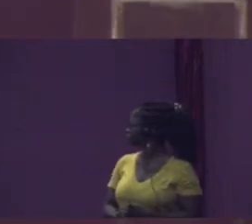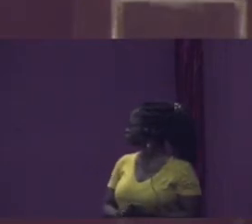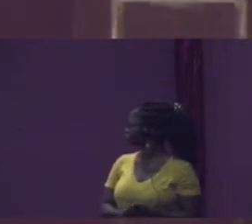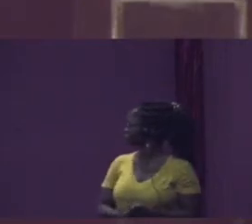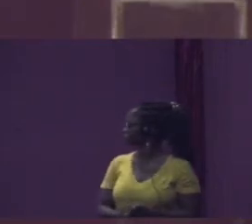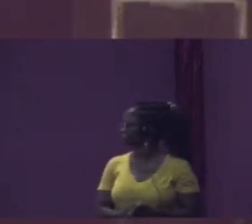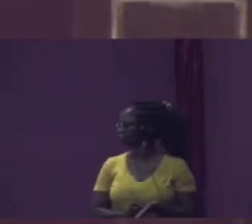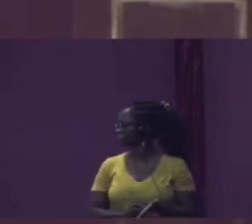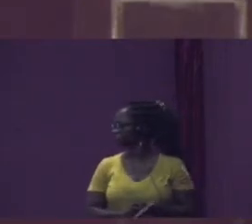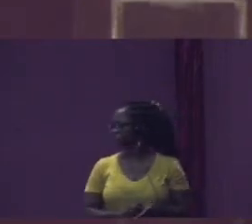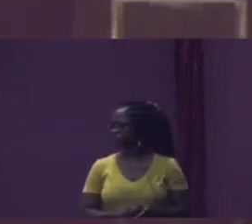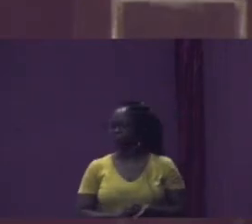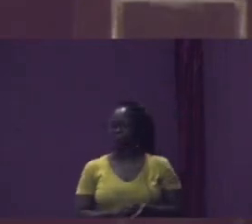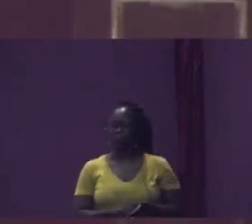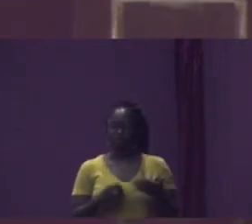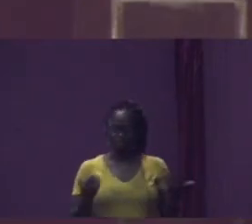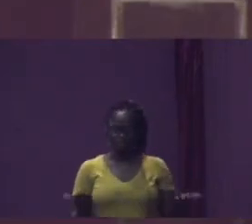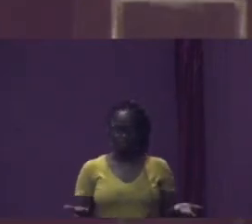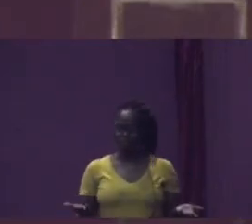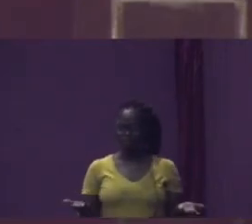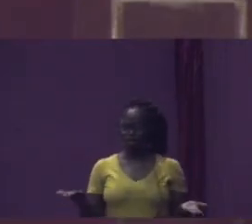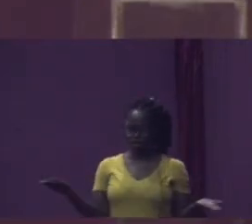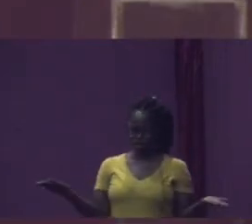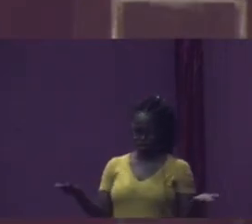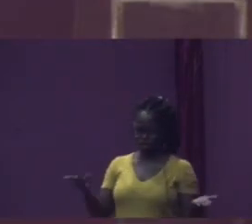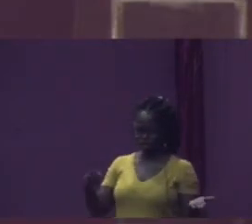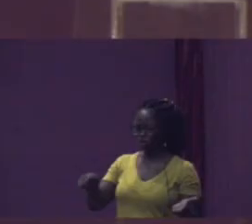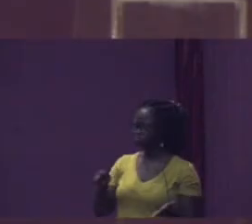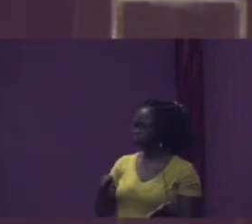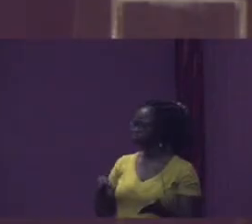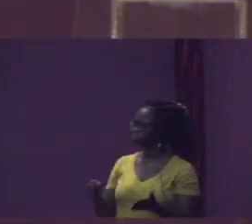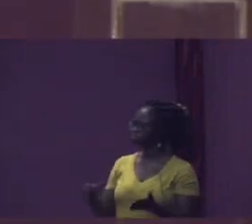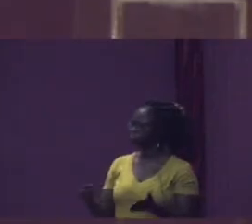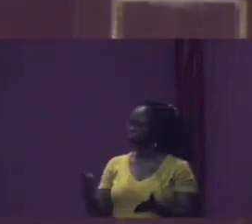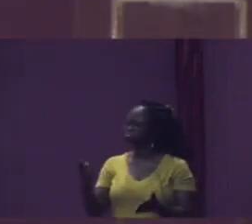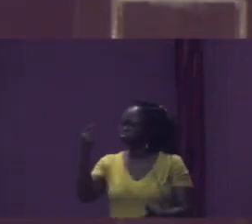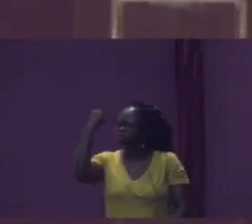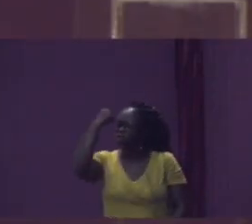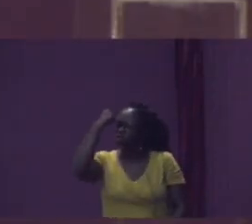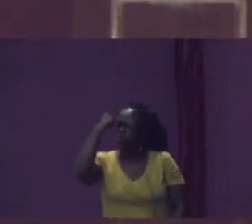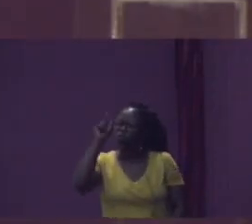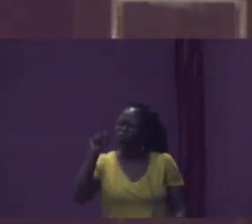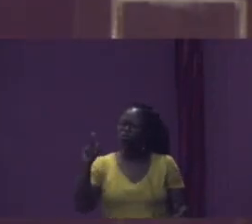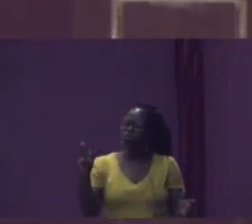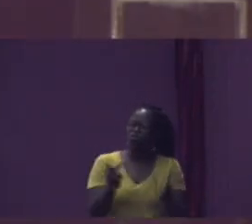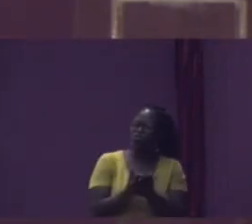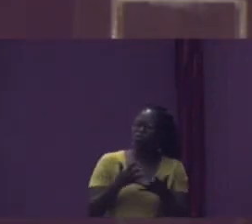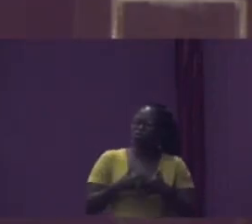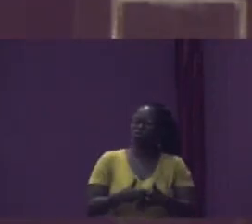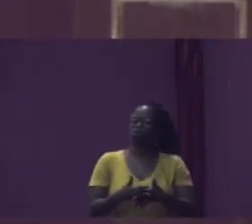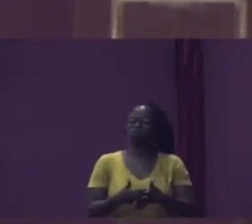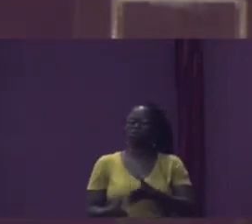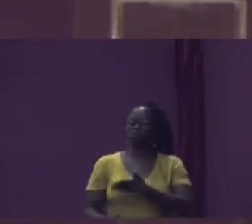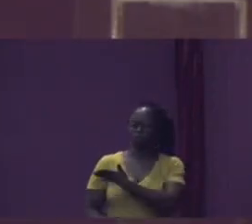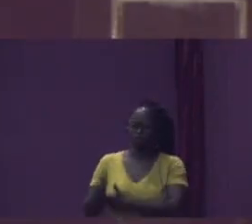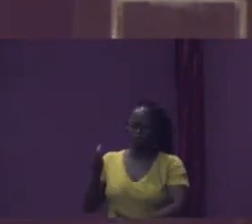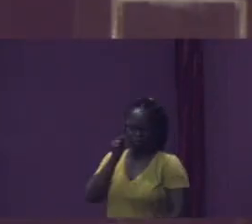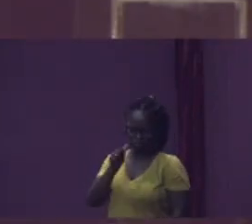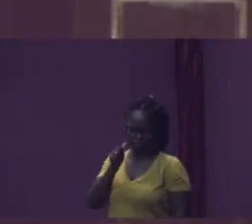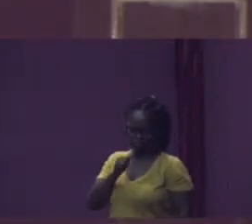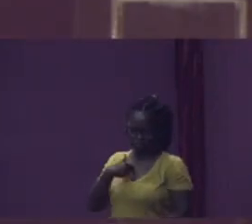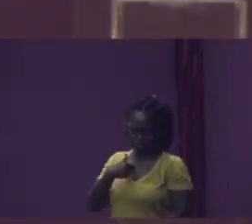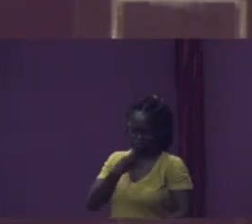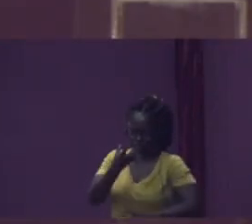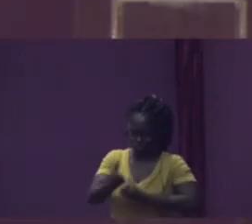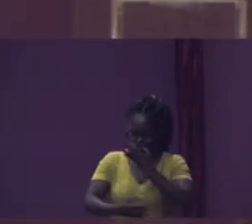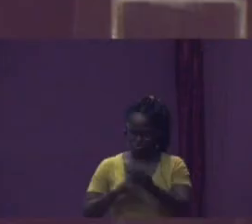And so we ask, what caused Mwai's complications, right? Was it too little, too late? So we say, oh,